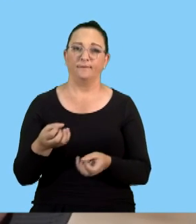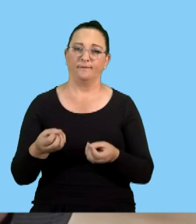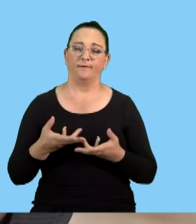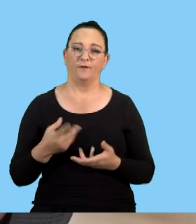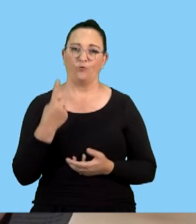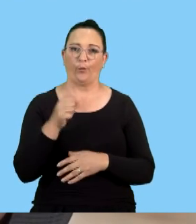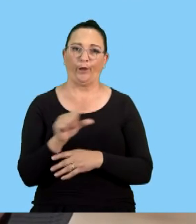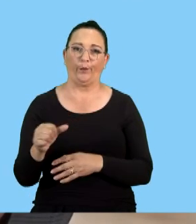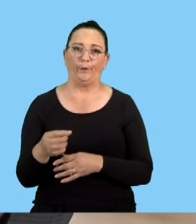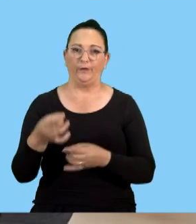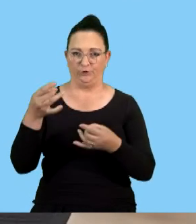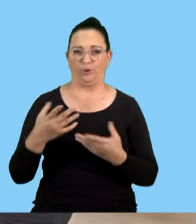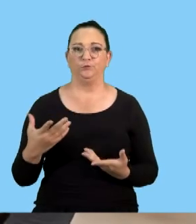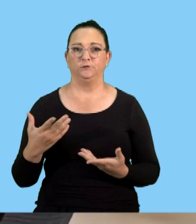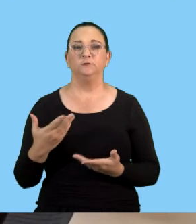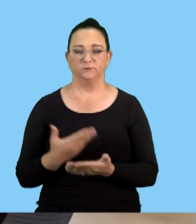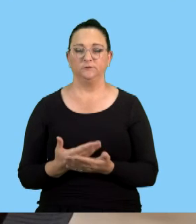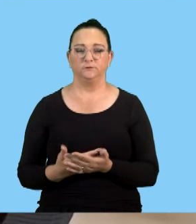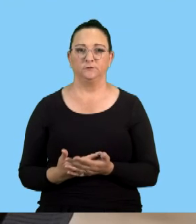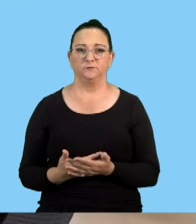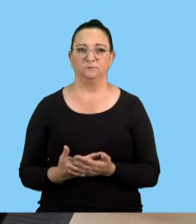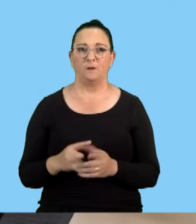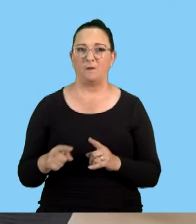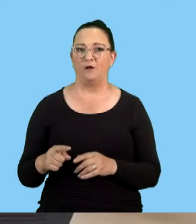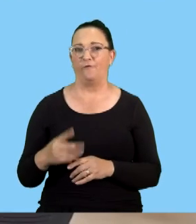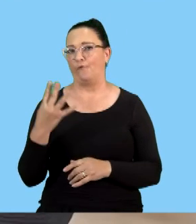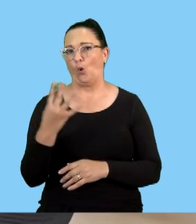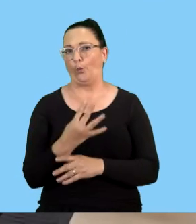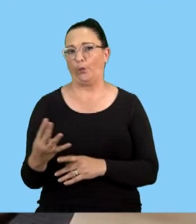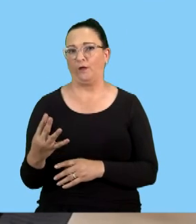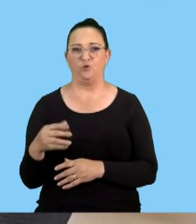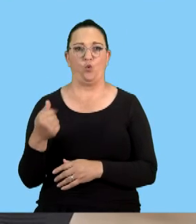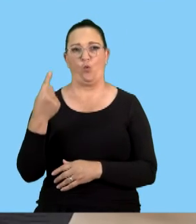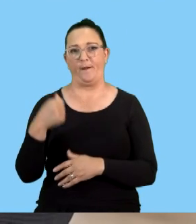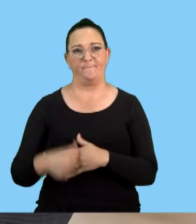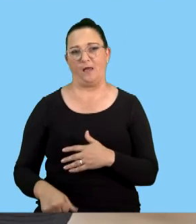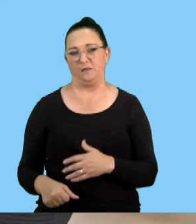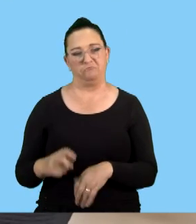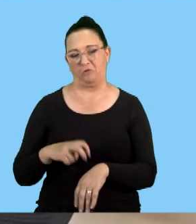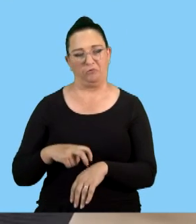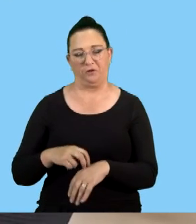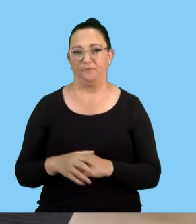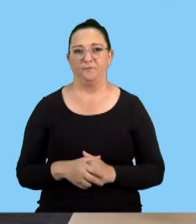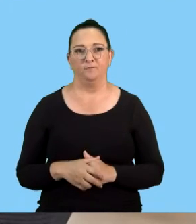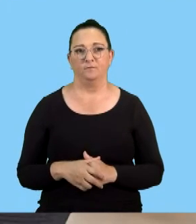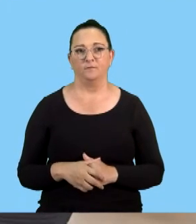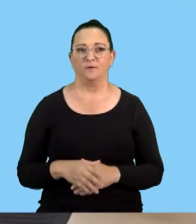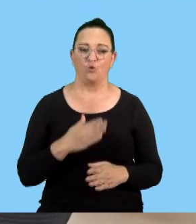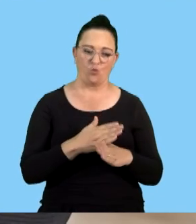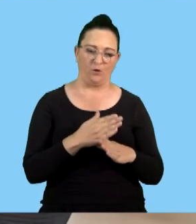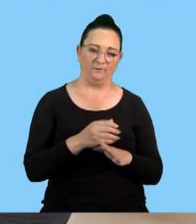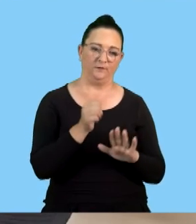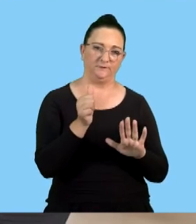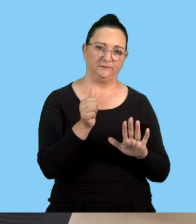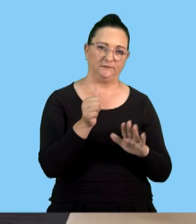or give in a week's notice, 1 week's notice. You don't have to serve 4 weeks or a whole month's notice. So you've worked for 6